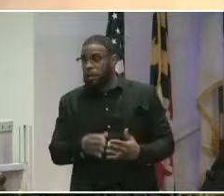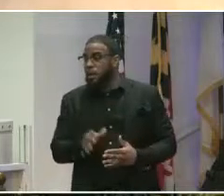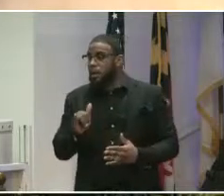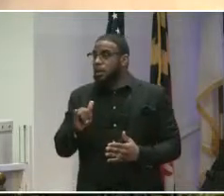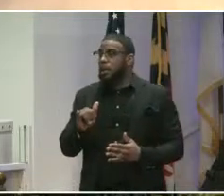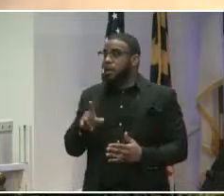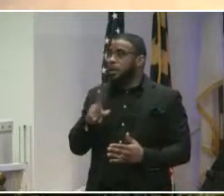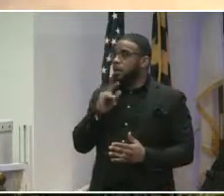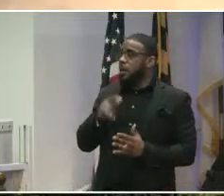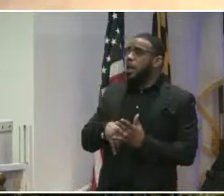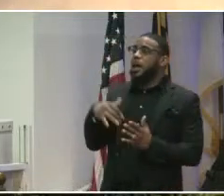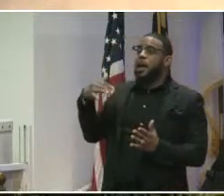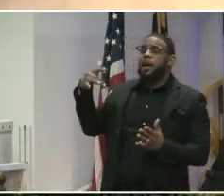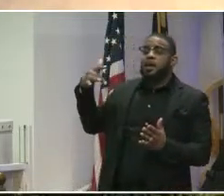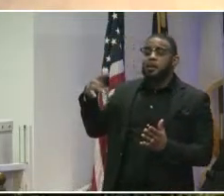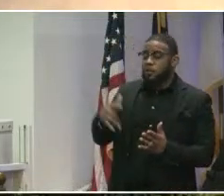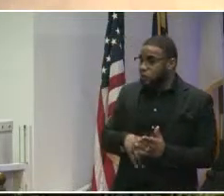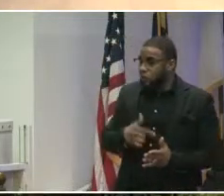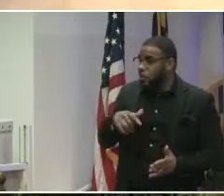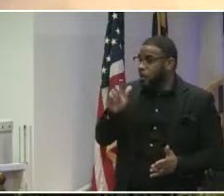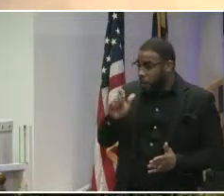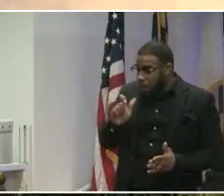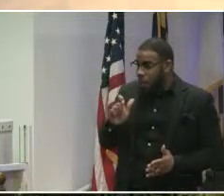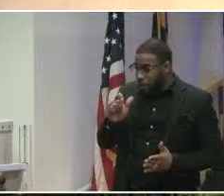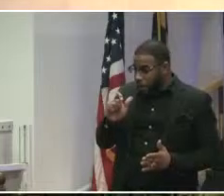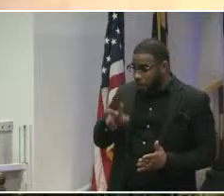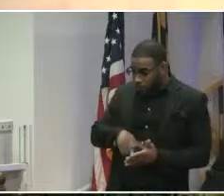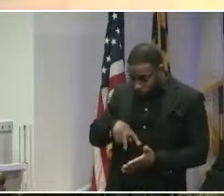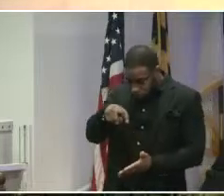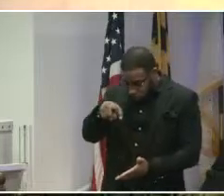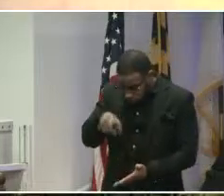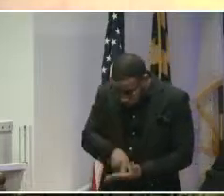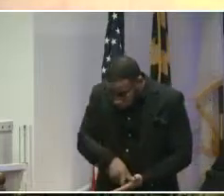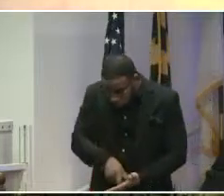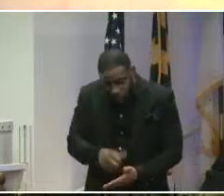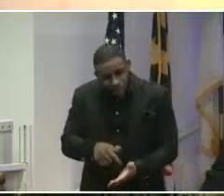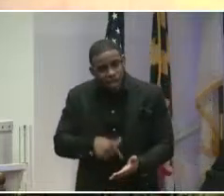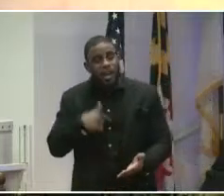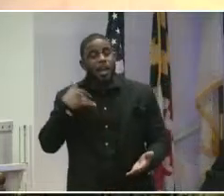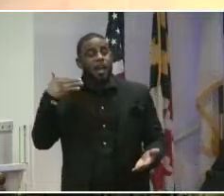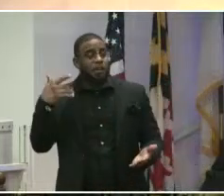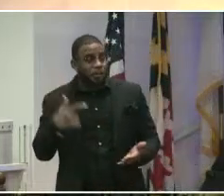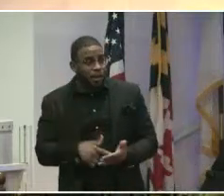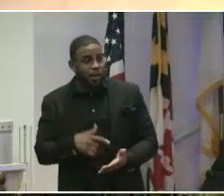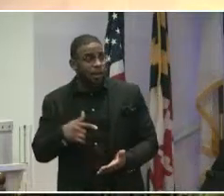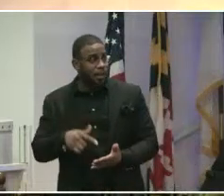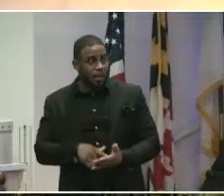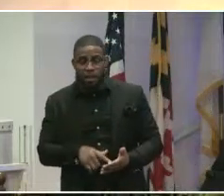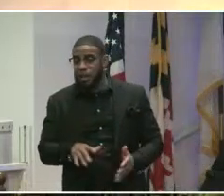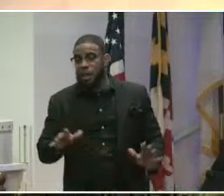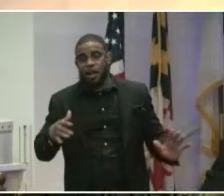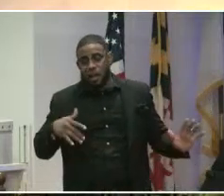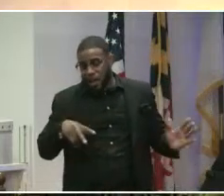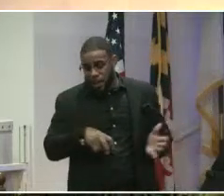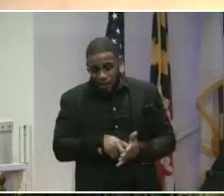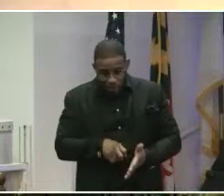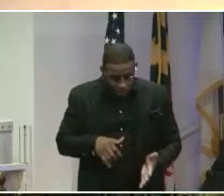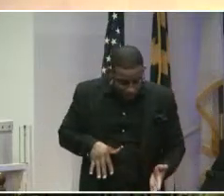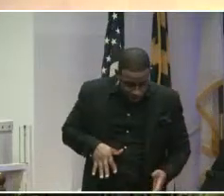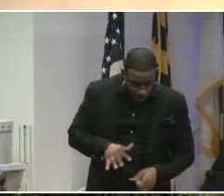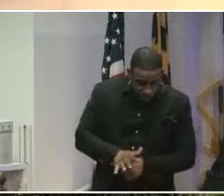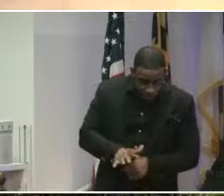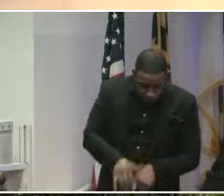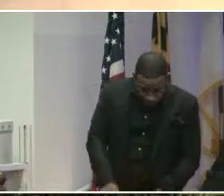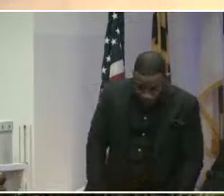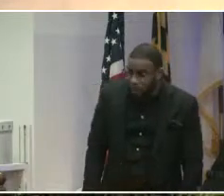that every now and then we got to fall on our knees. Every now and then our knees may not be